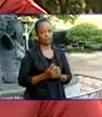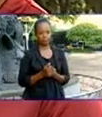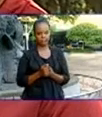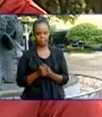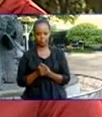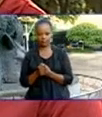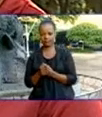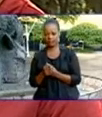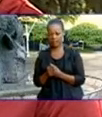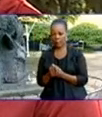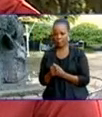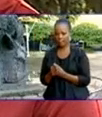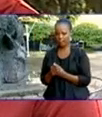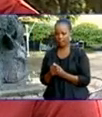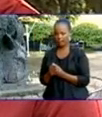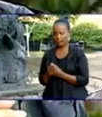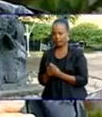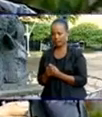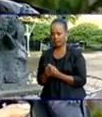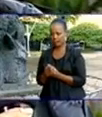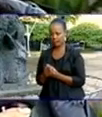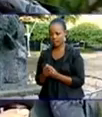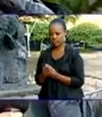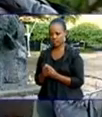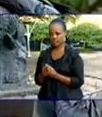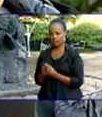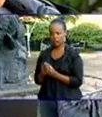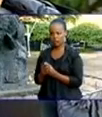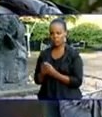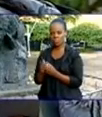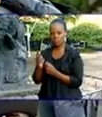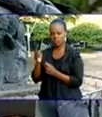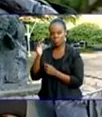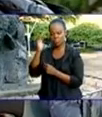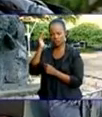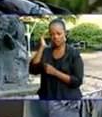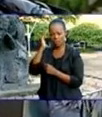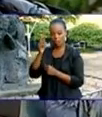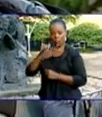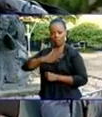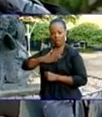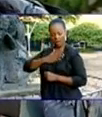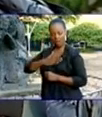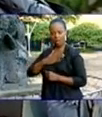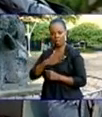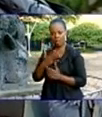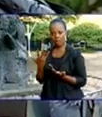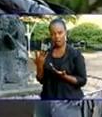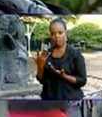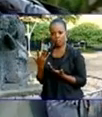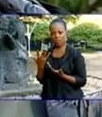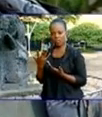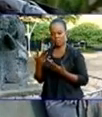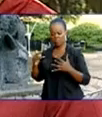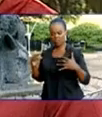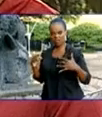do have that in place. Is that not something perhaps you would like to bring up at the Indaba that perhaps you need more of, or do you feel that there is adequate support for